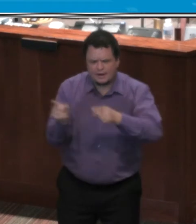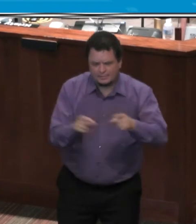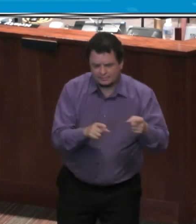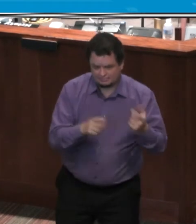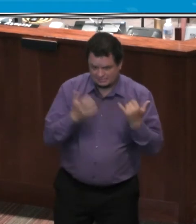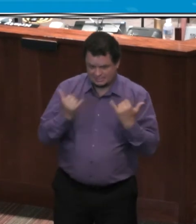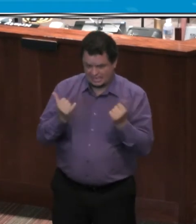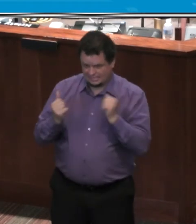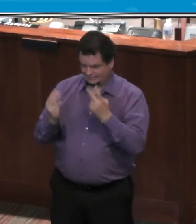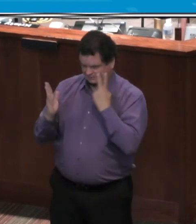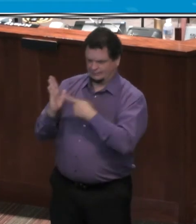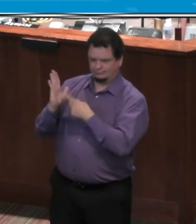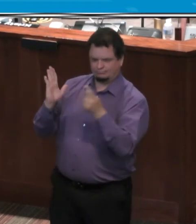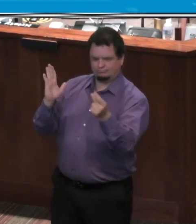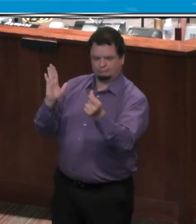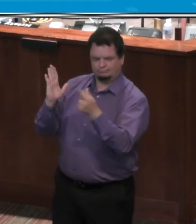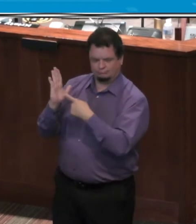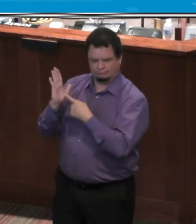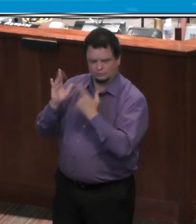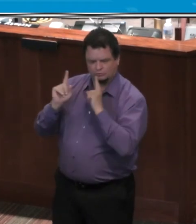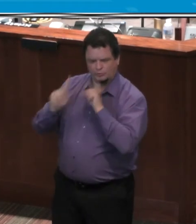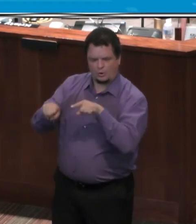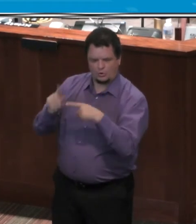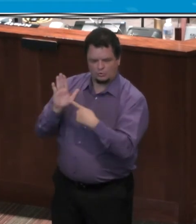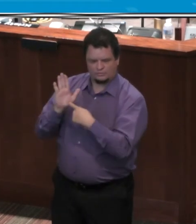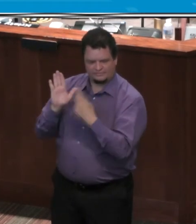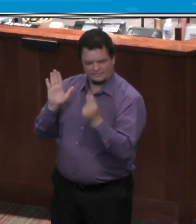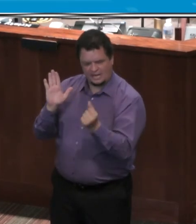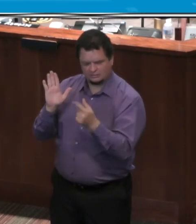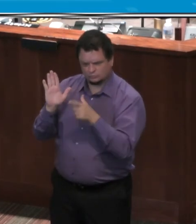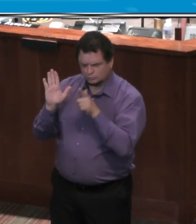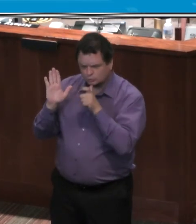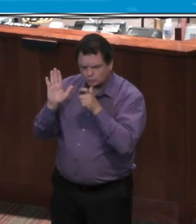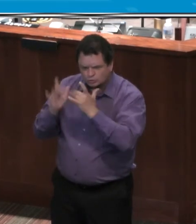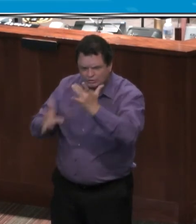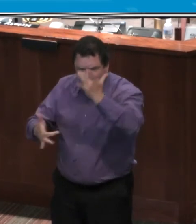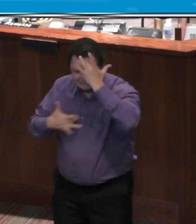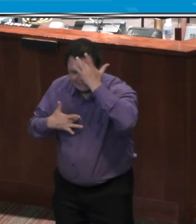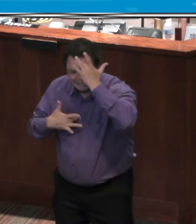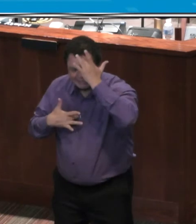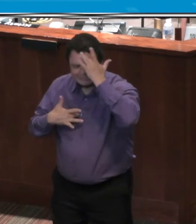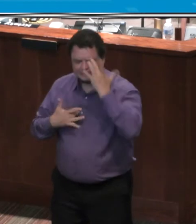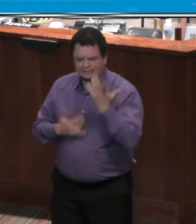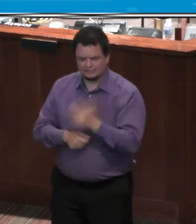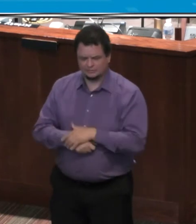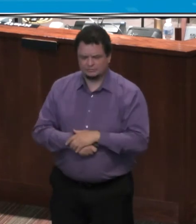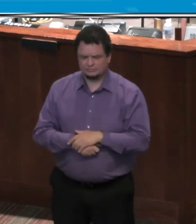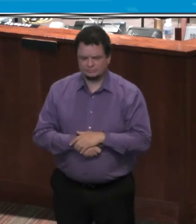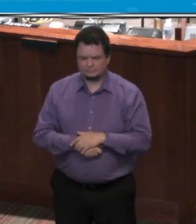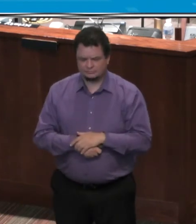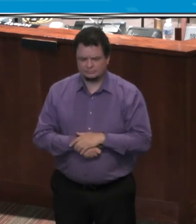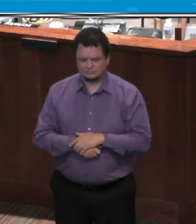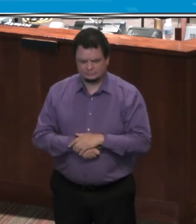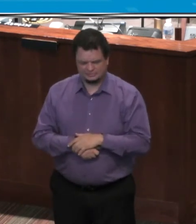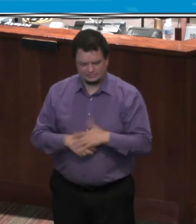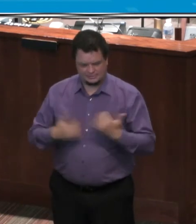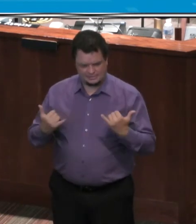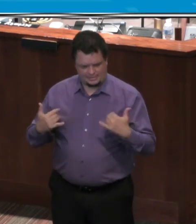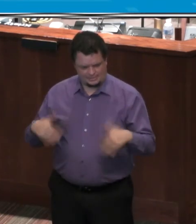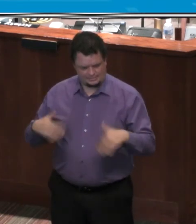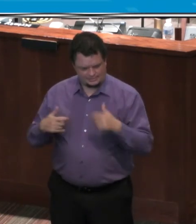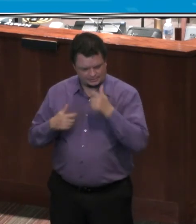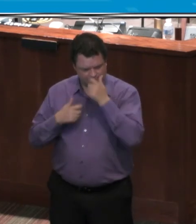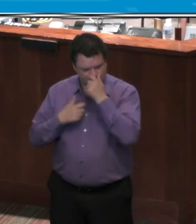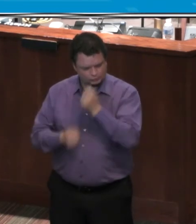major indicators of the presence of the virus in our community. And now, the really interesting thing is that everyone is categorized, the cases are